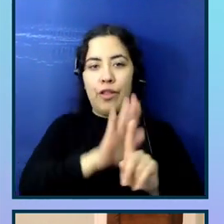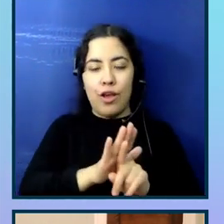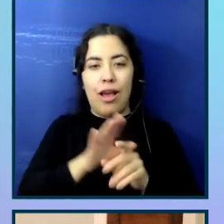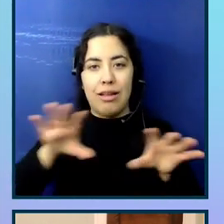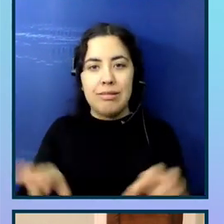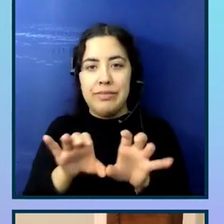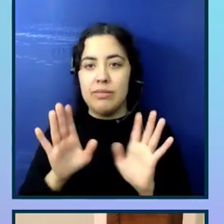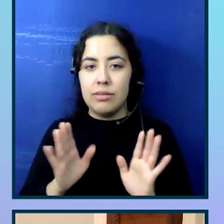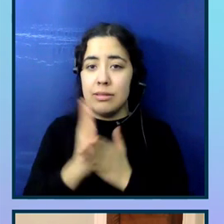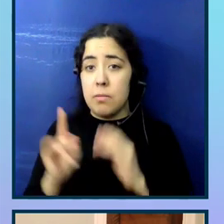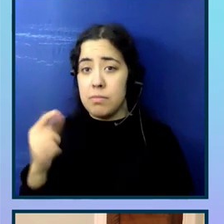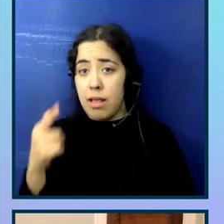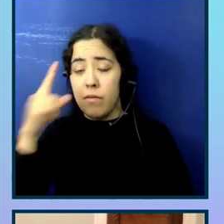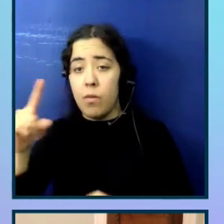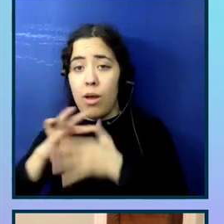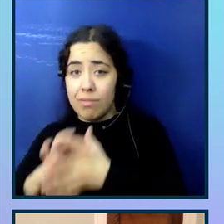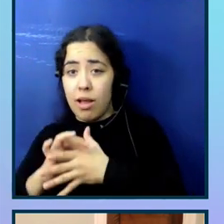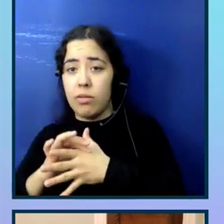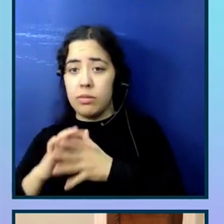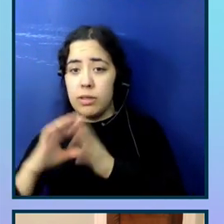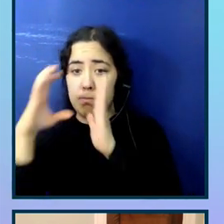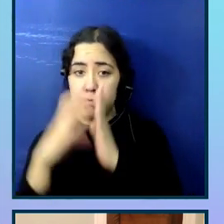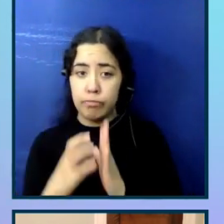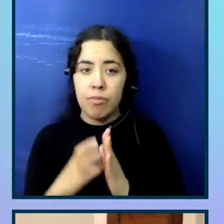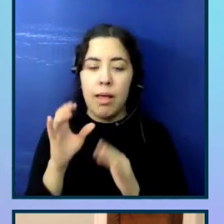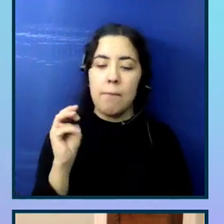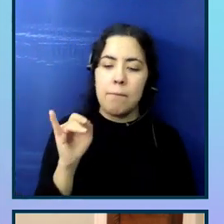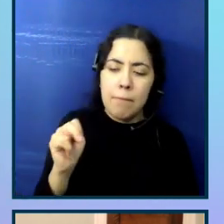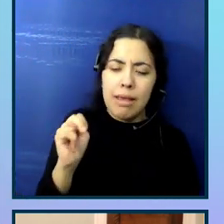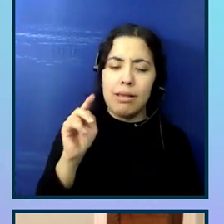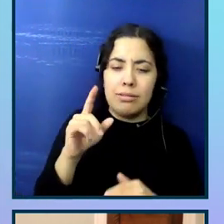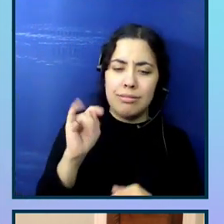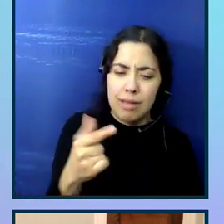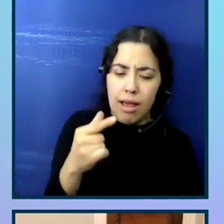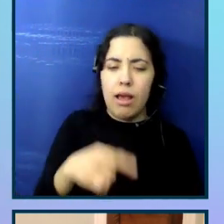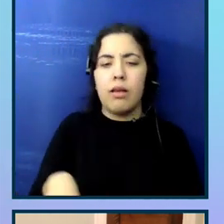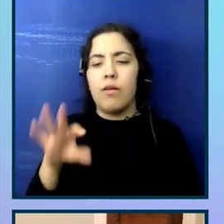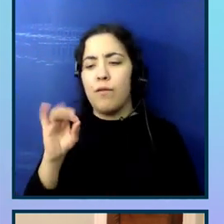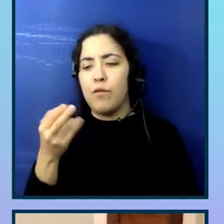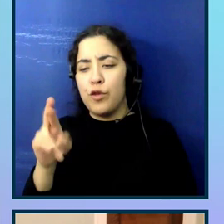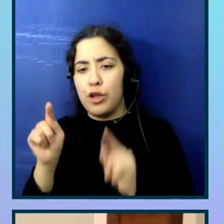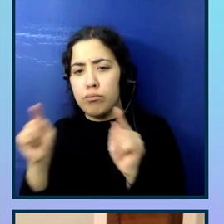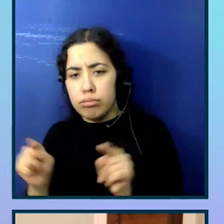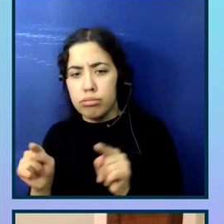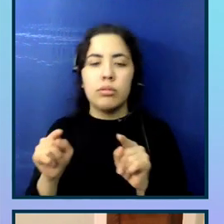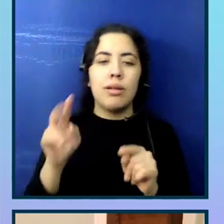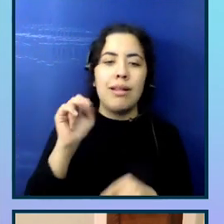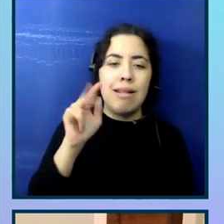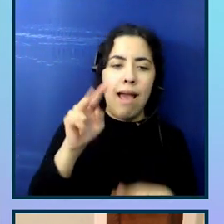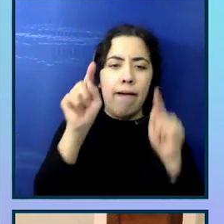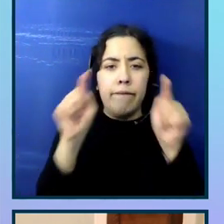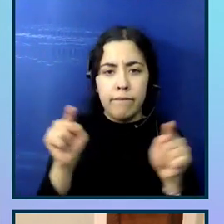of these tags are for content sectioning, like the main tag and the footer tag, the nav, the aside, the